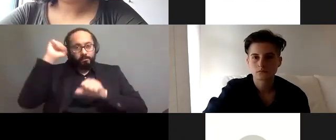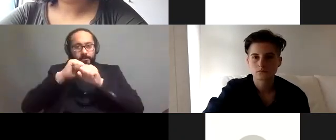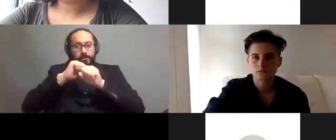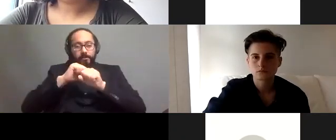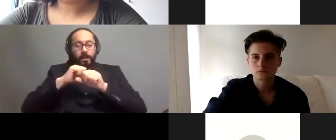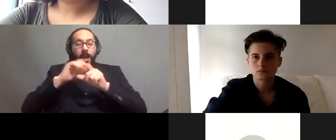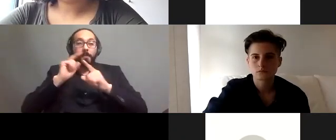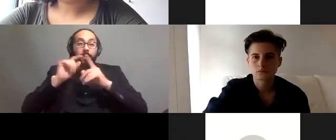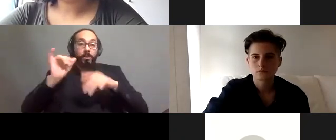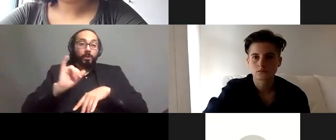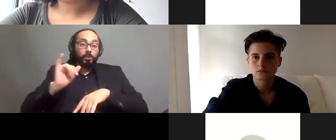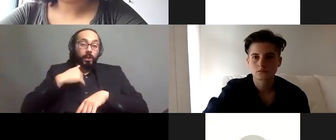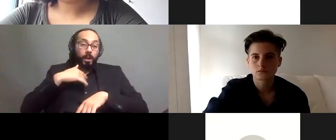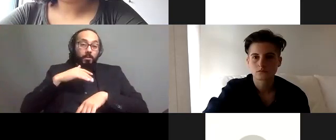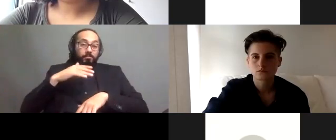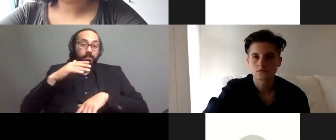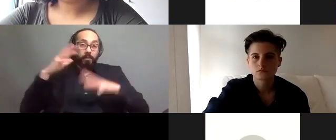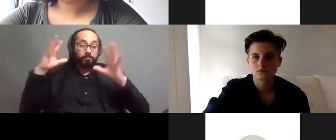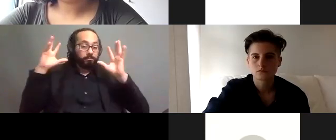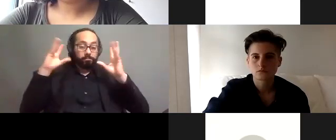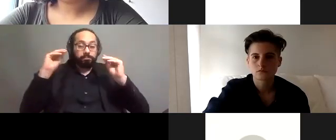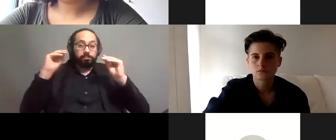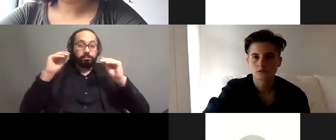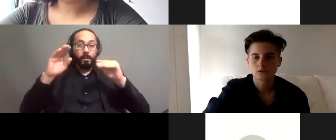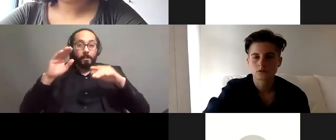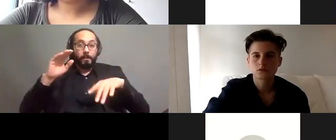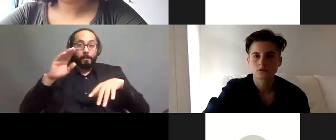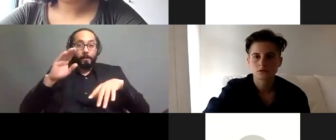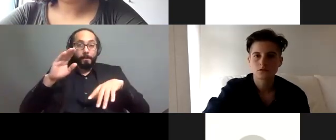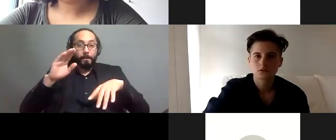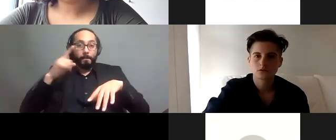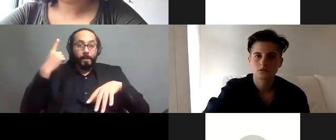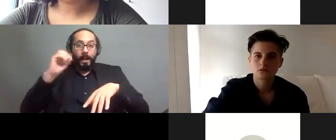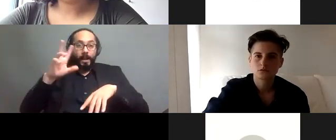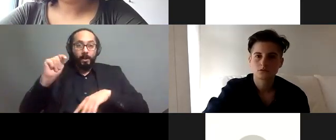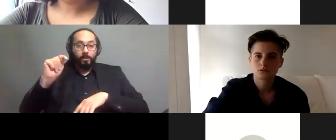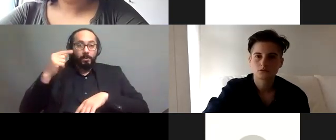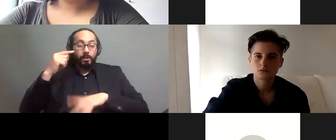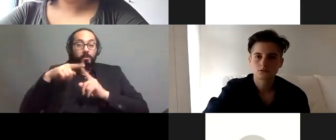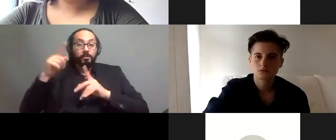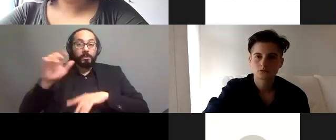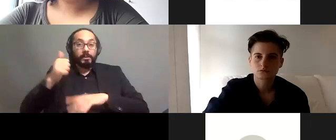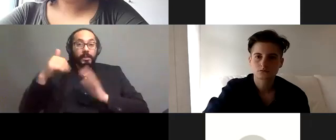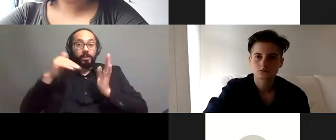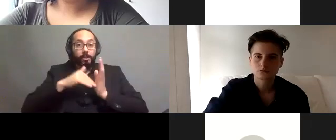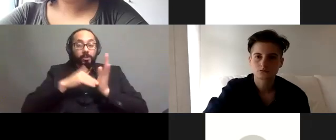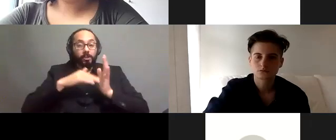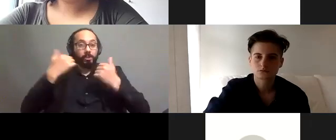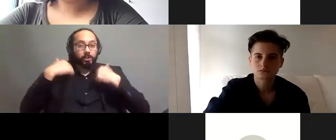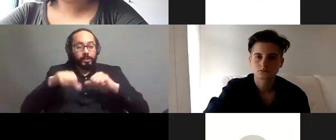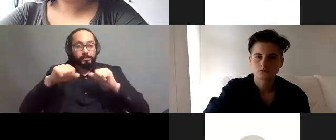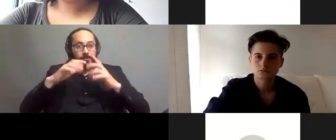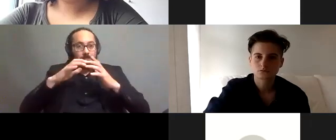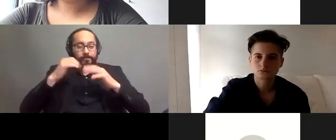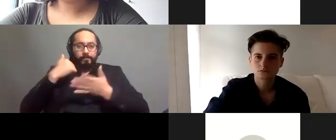blackout for about 10 months, where I had a team of 10 doctors that just basically trying to reestablish